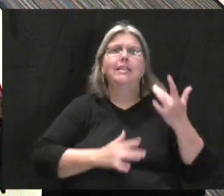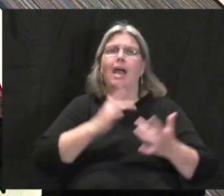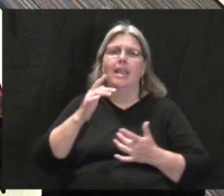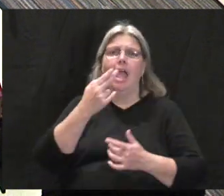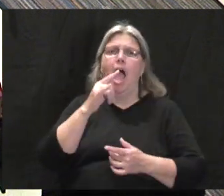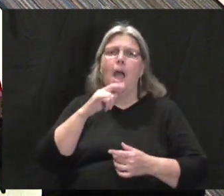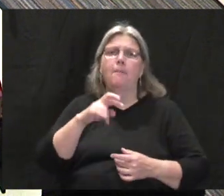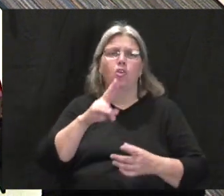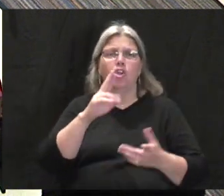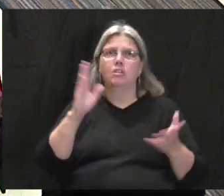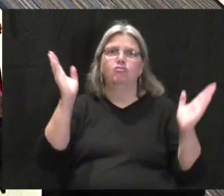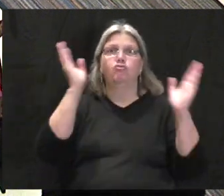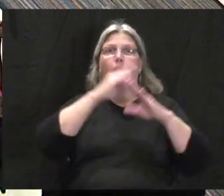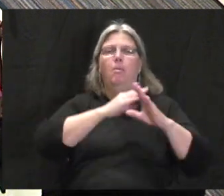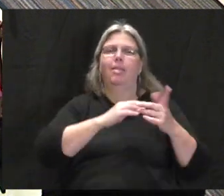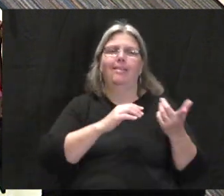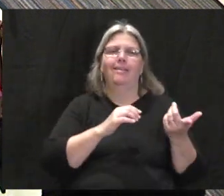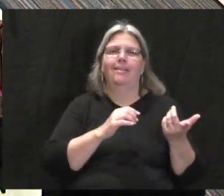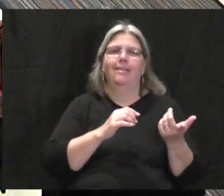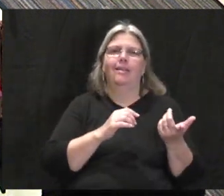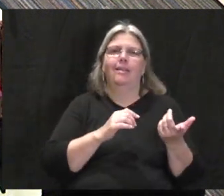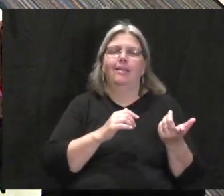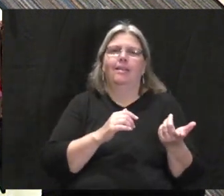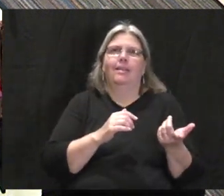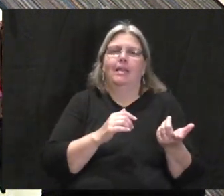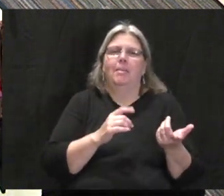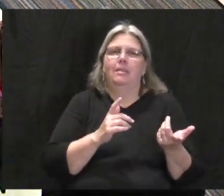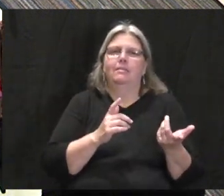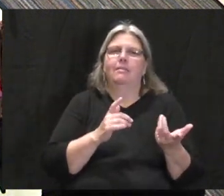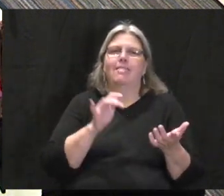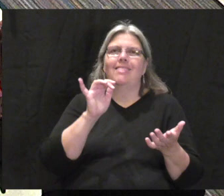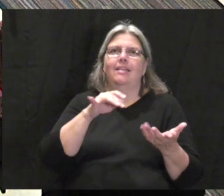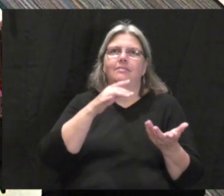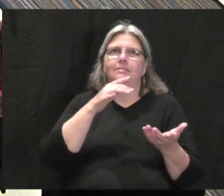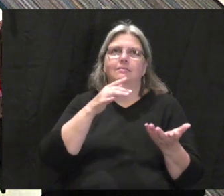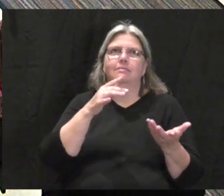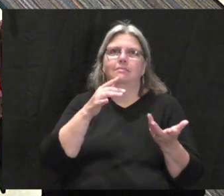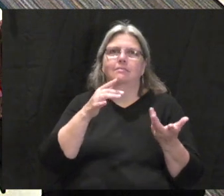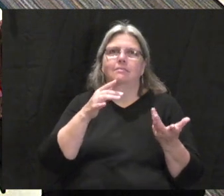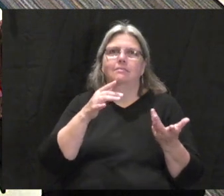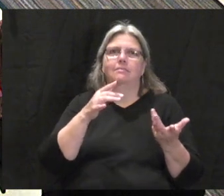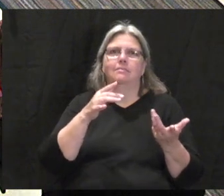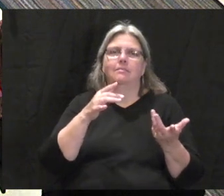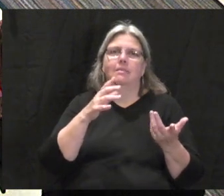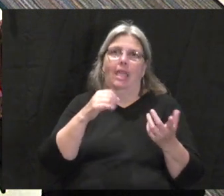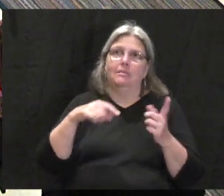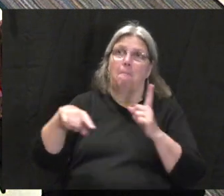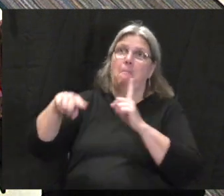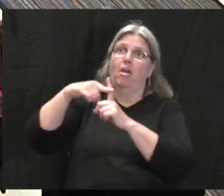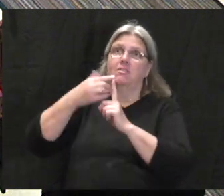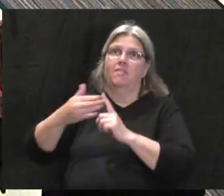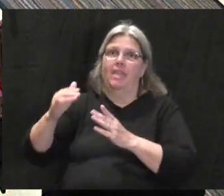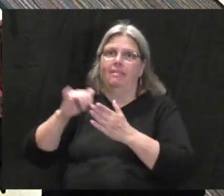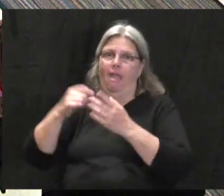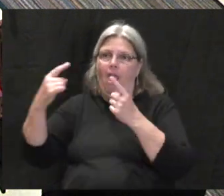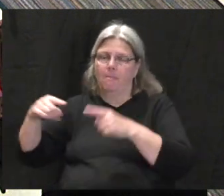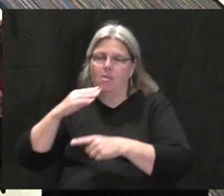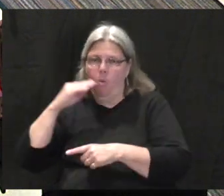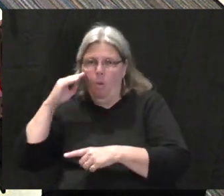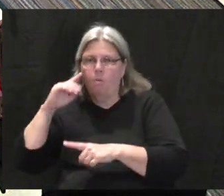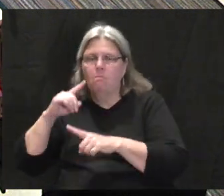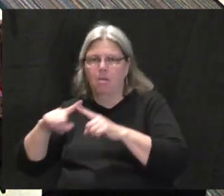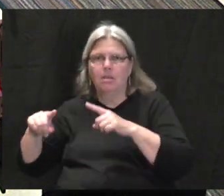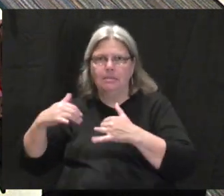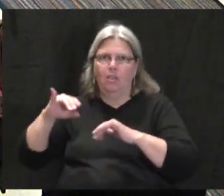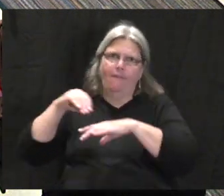I think sometimes implicit bias has it looking at negative things that we might think are negative. They don't have to be. They can